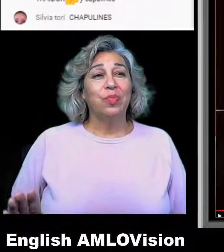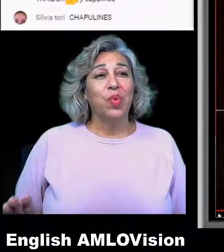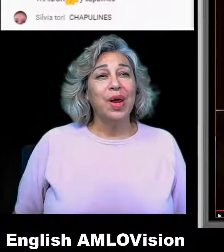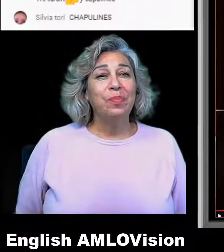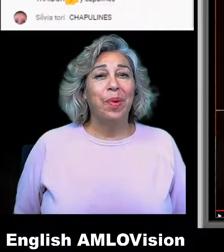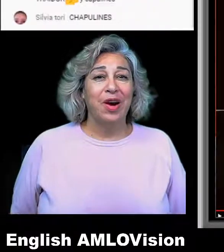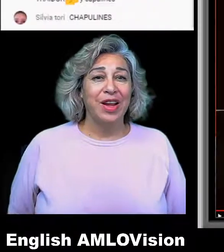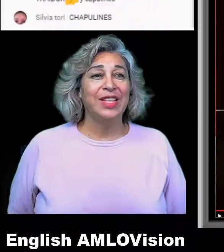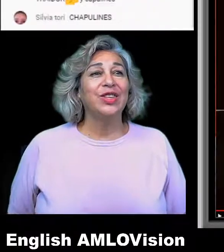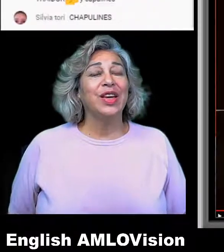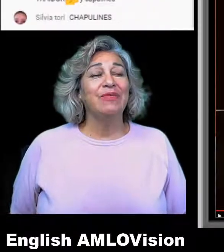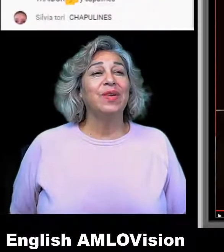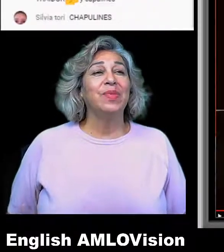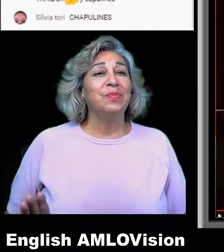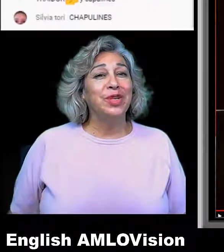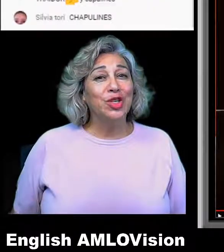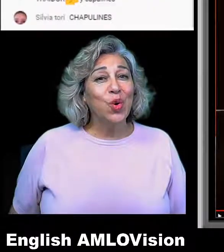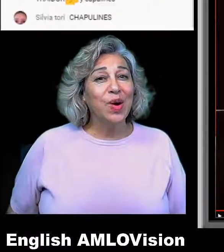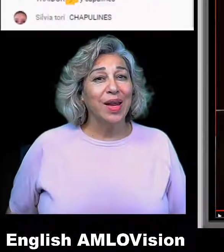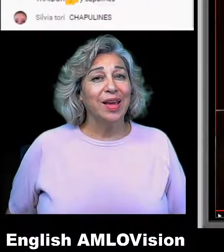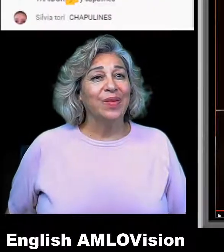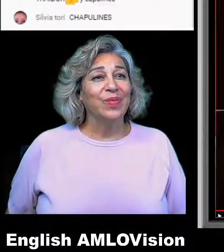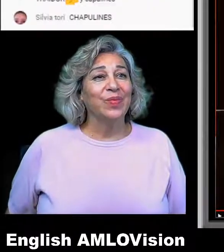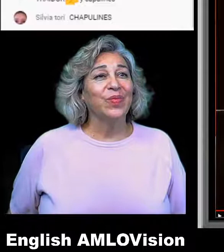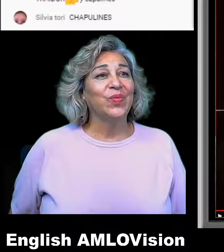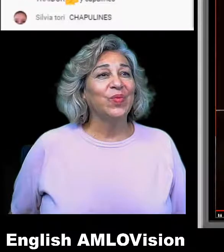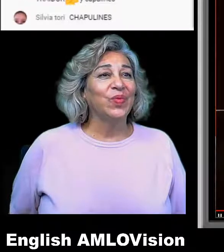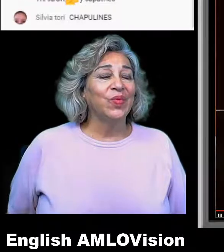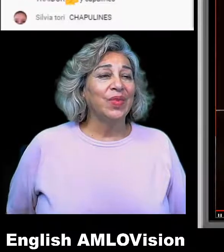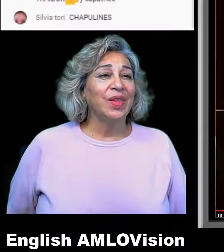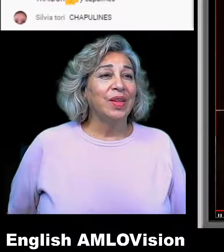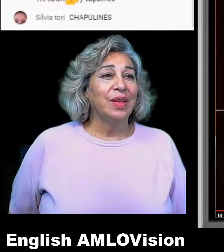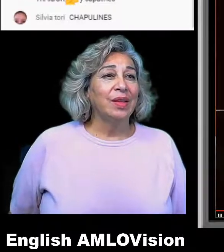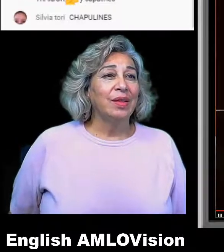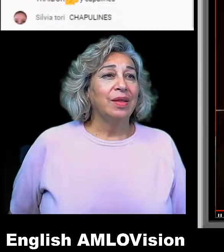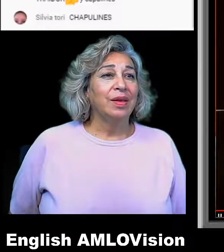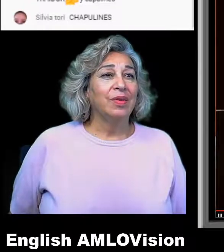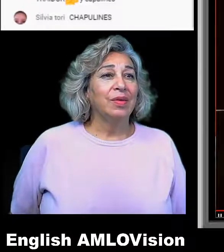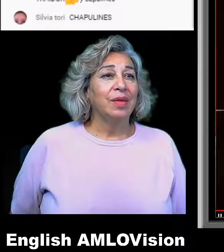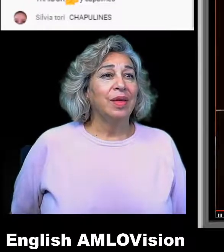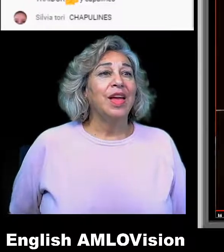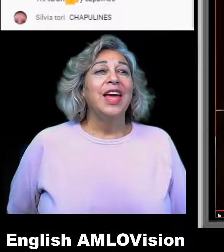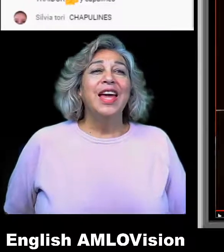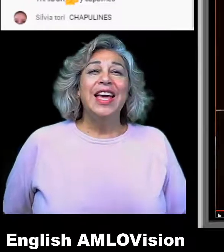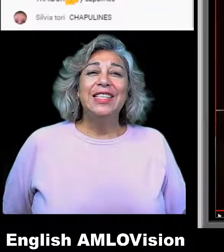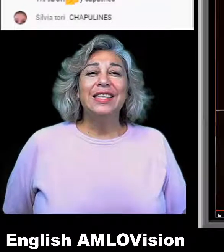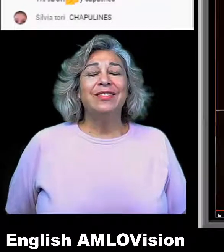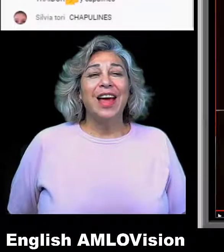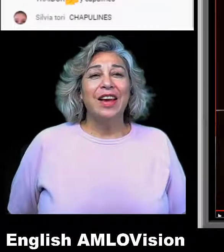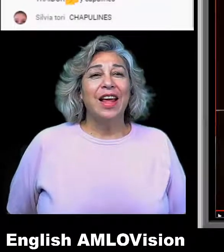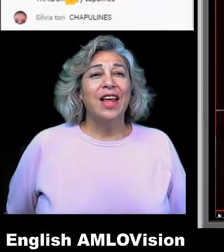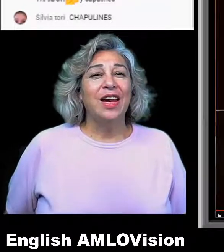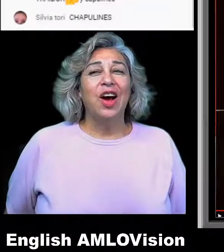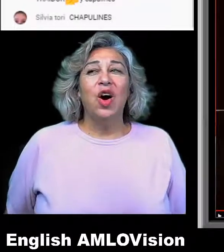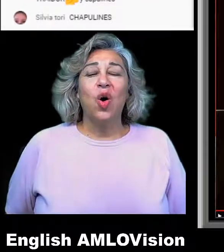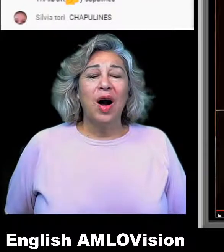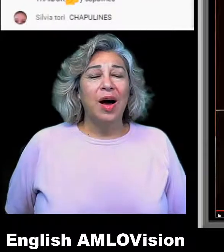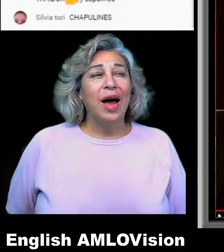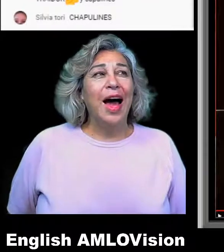the pre-party to give them the majority? no es una maniobra burda? Isn't that